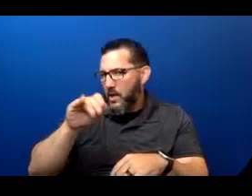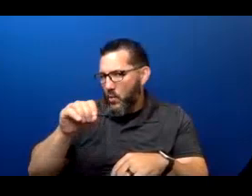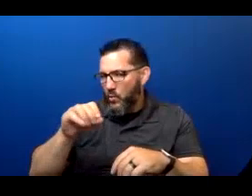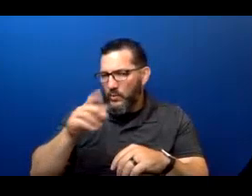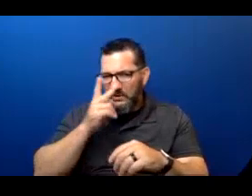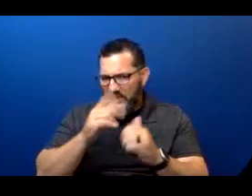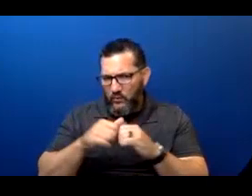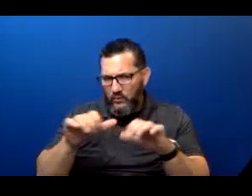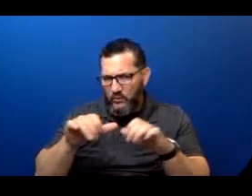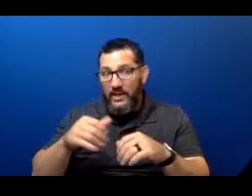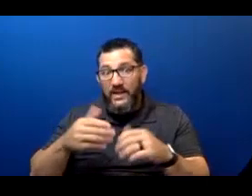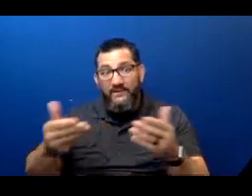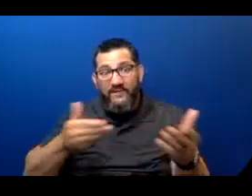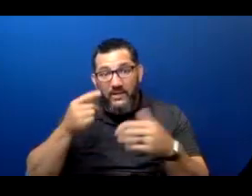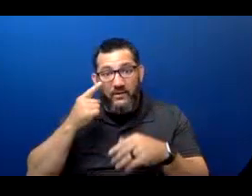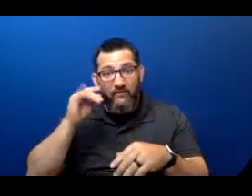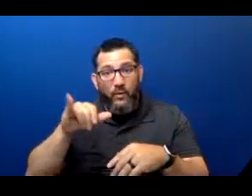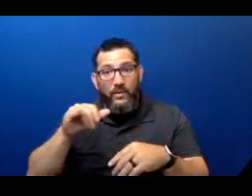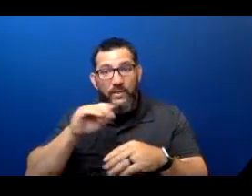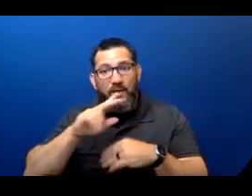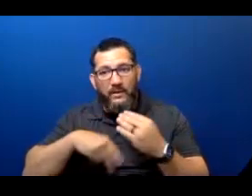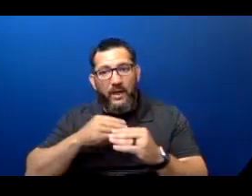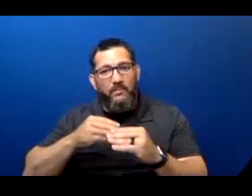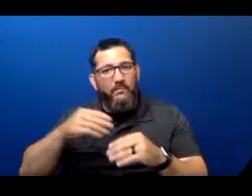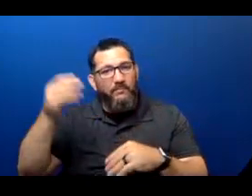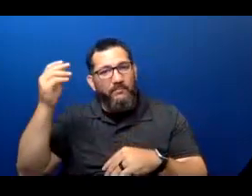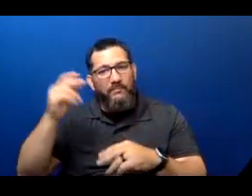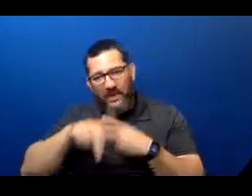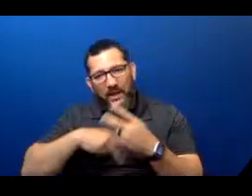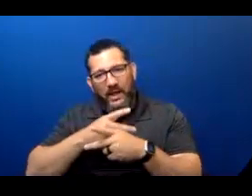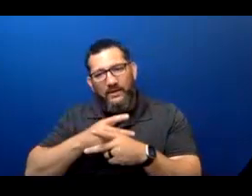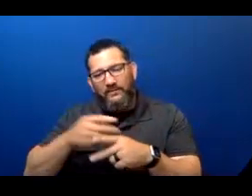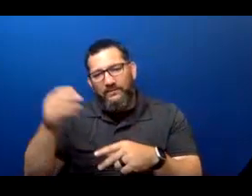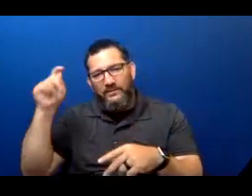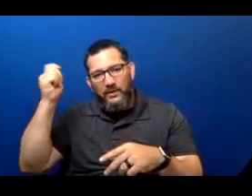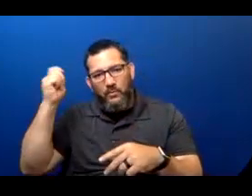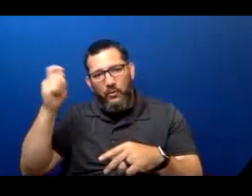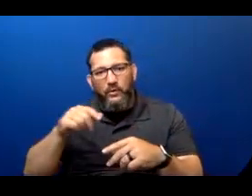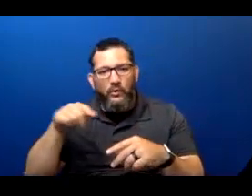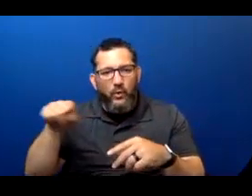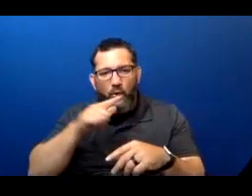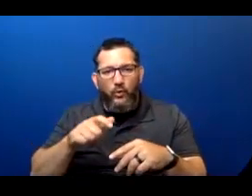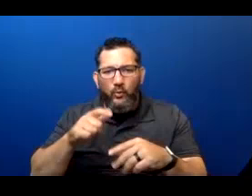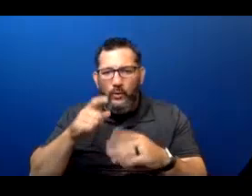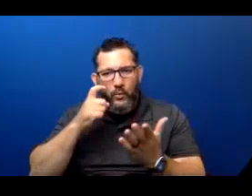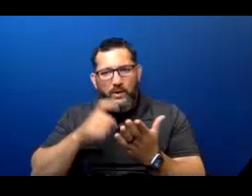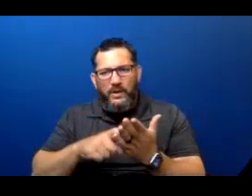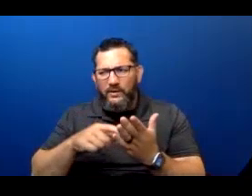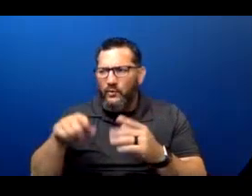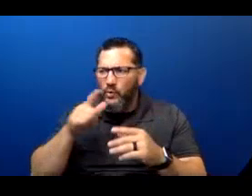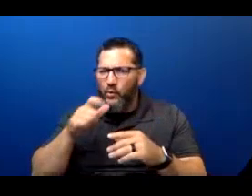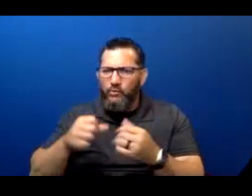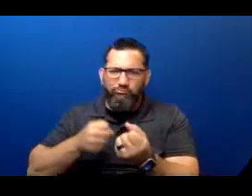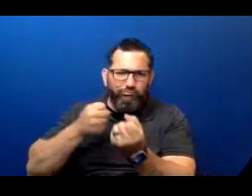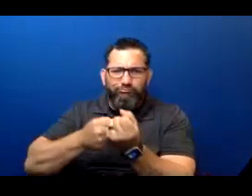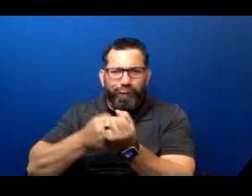these testimonials are forthcoming, and individuals who are recognized as champions in, say, health